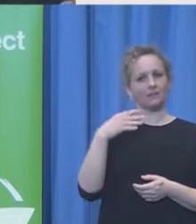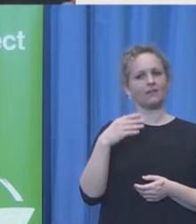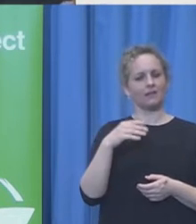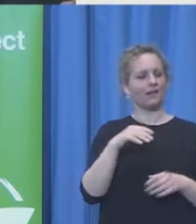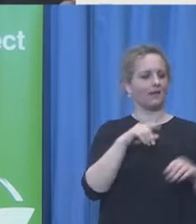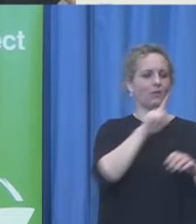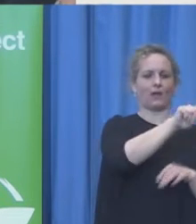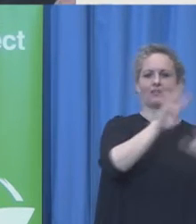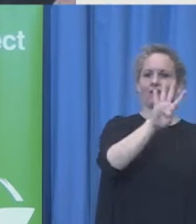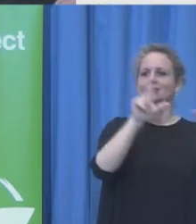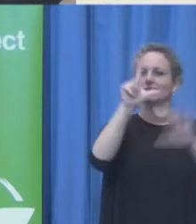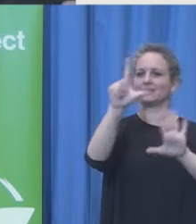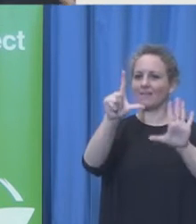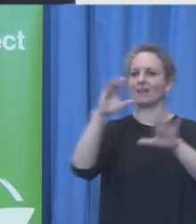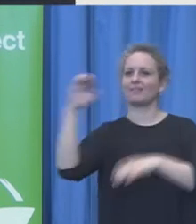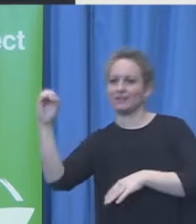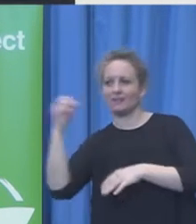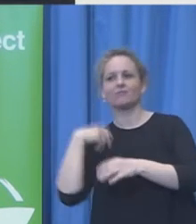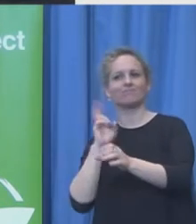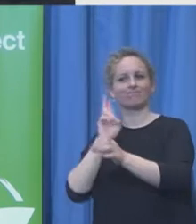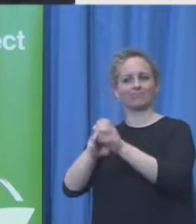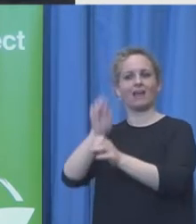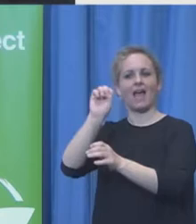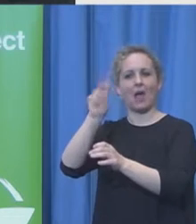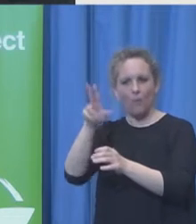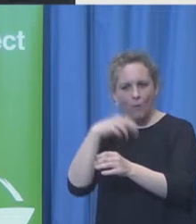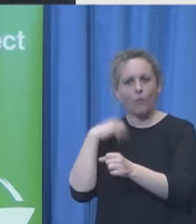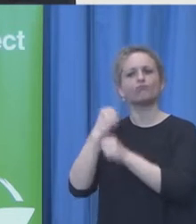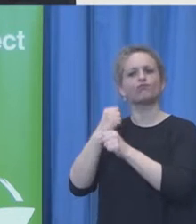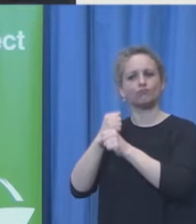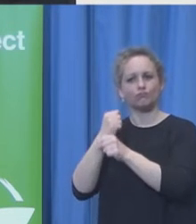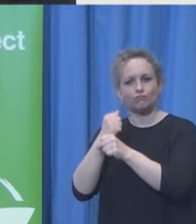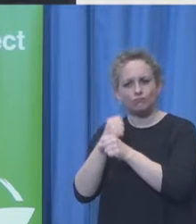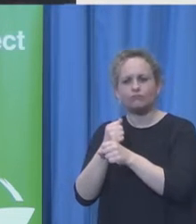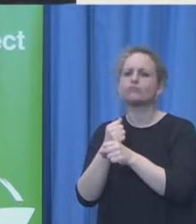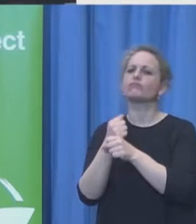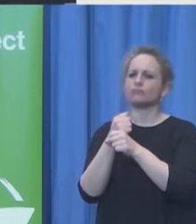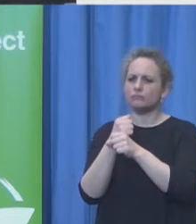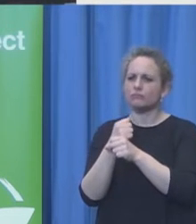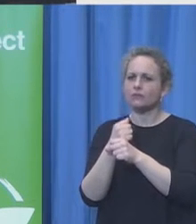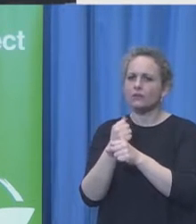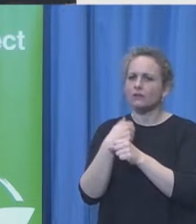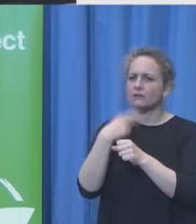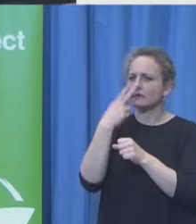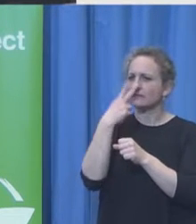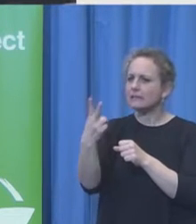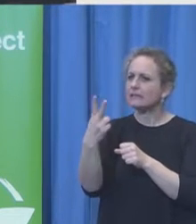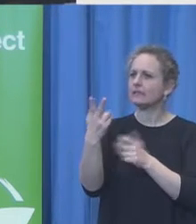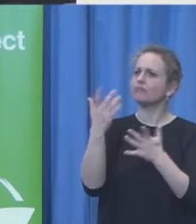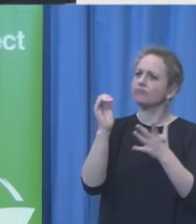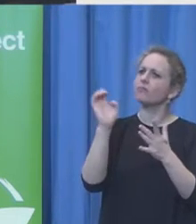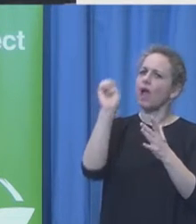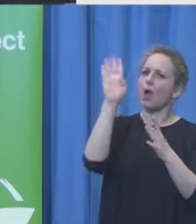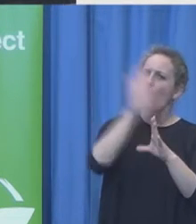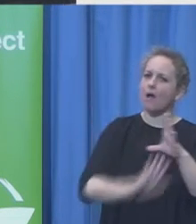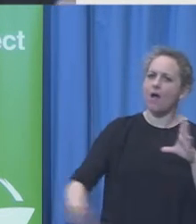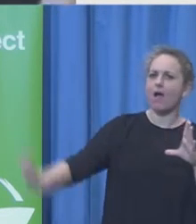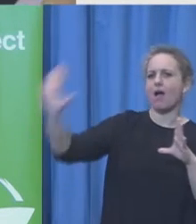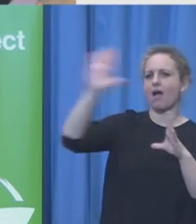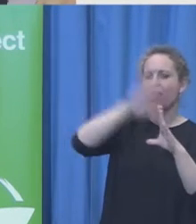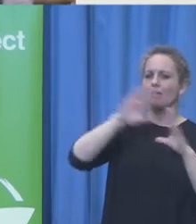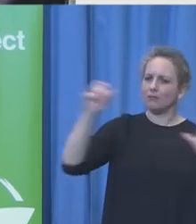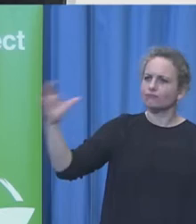really seen as effectively a one nation, although we are very, very separate and we are not one nation, but